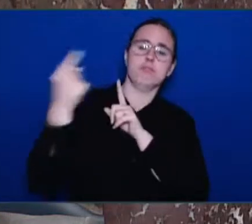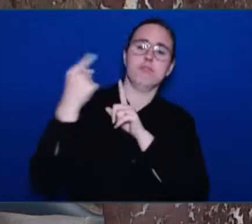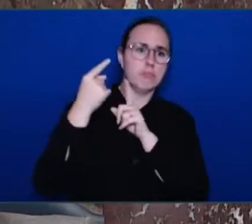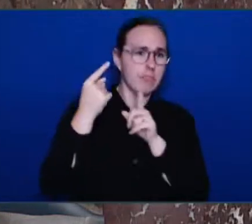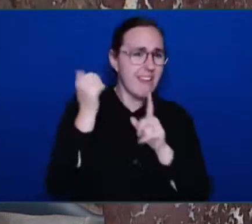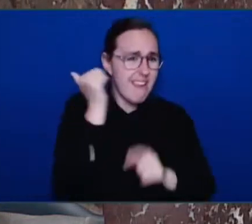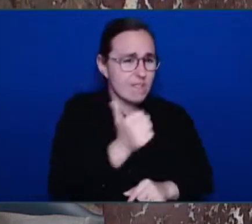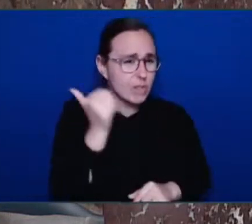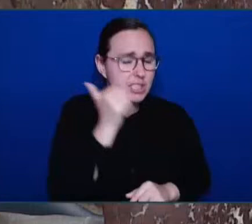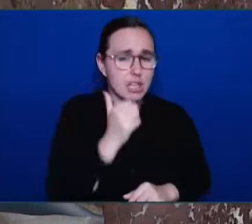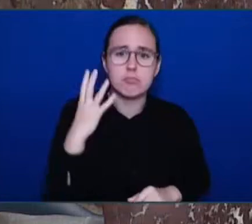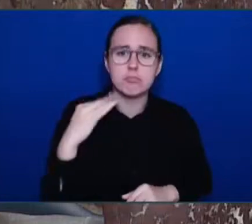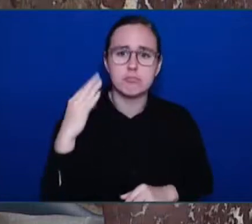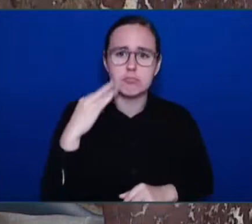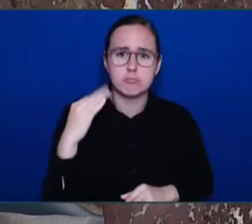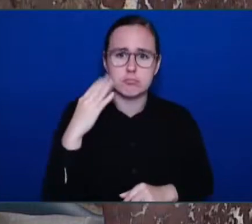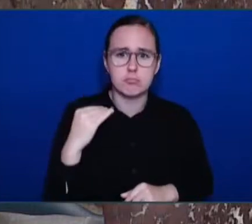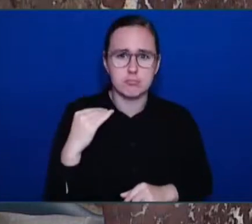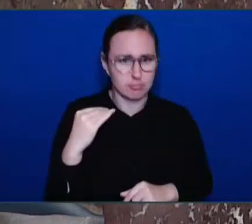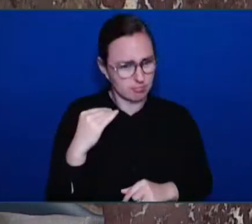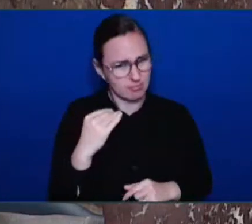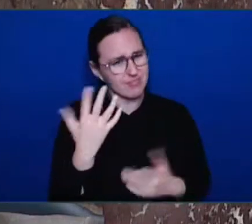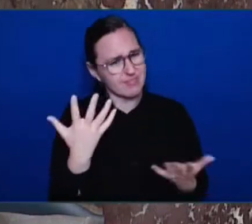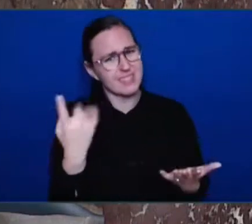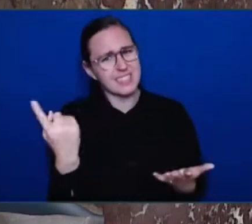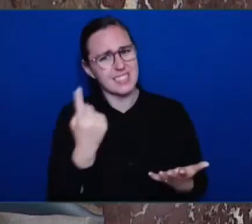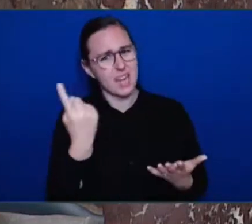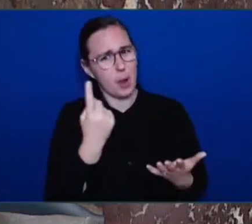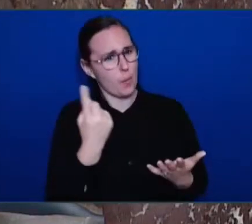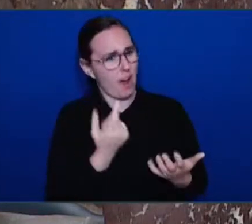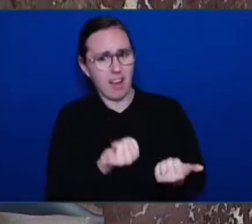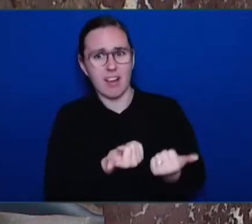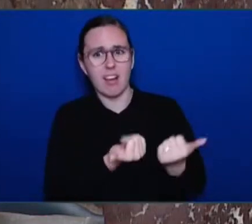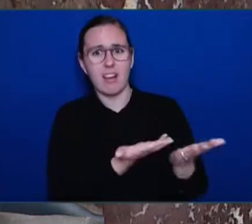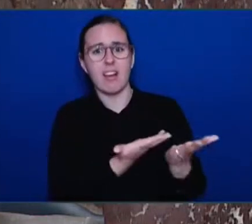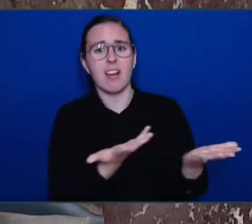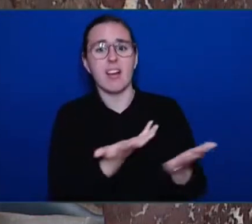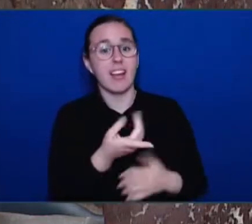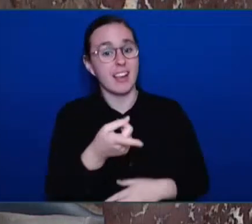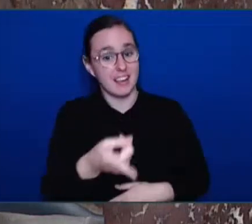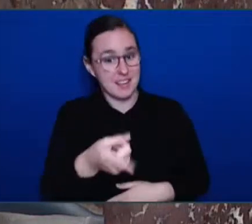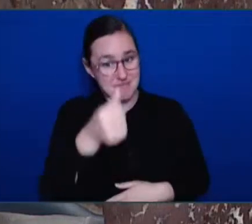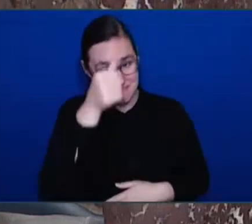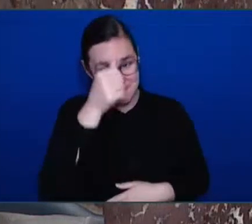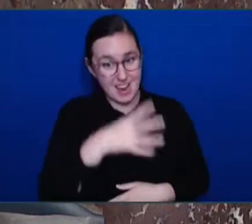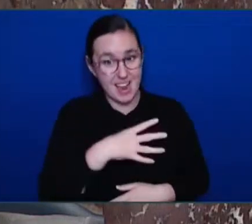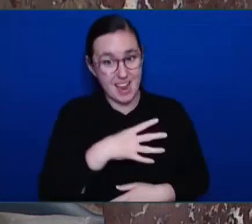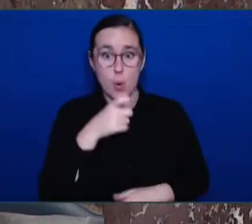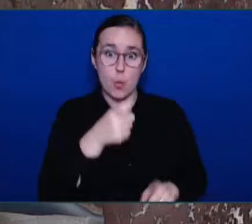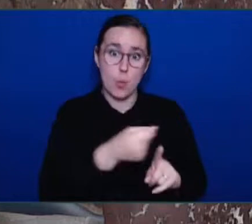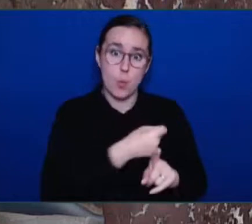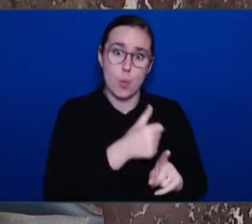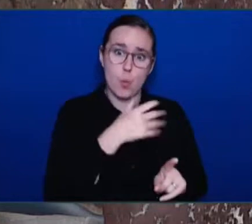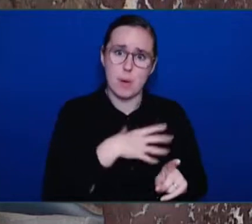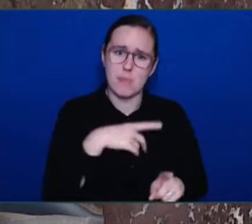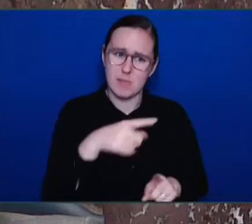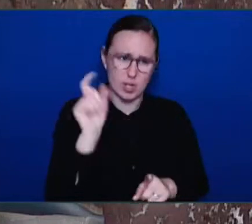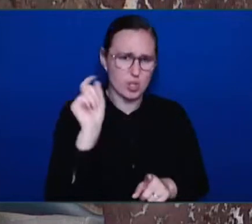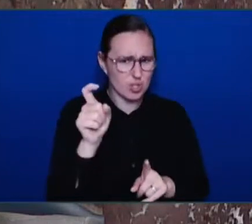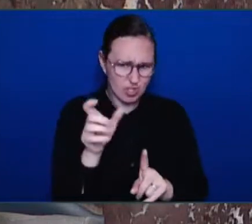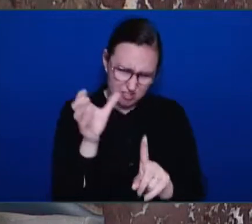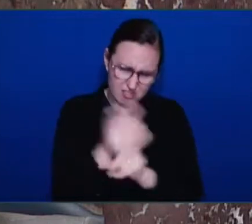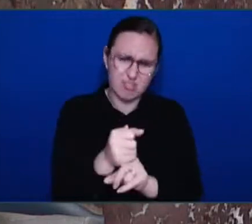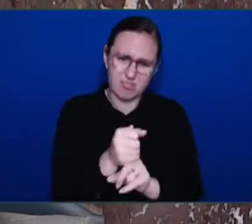custody. But instead, he was released again with conditions. And if